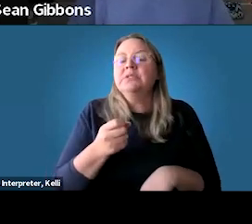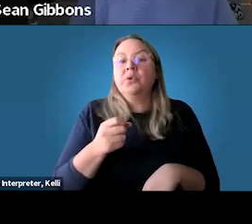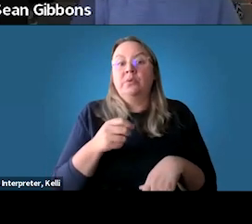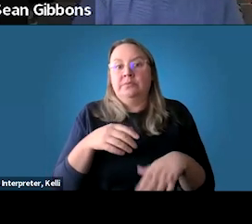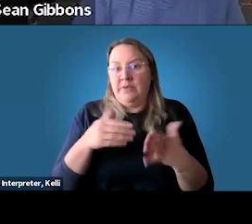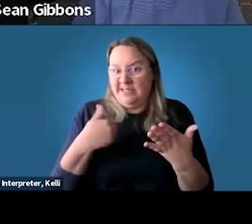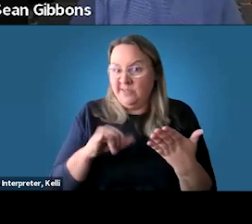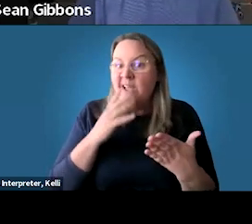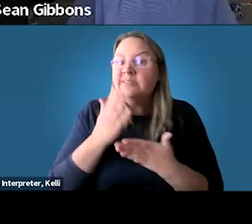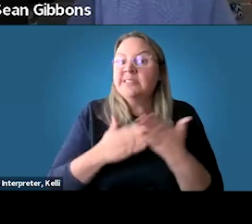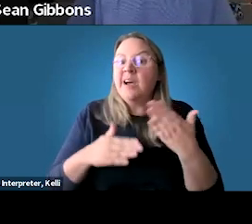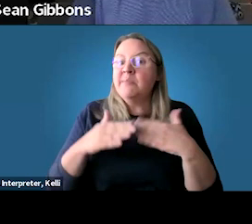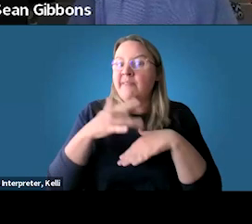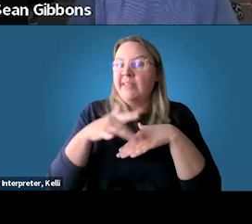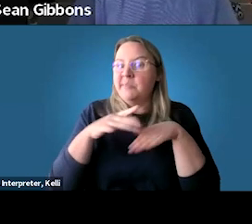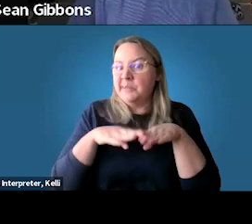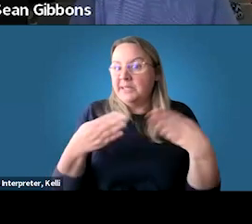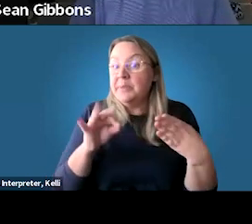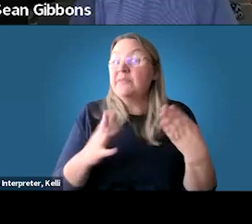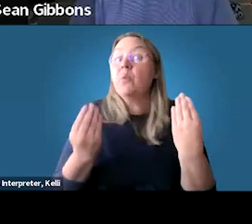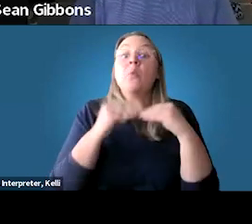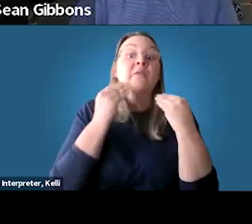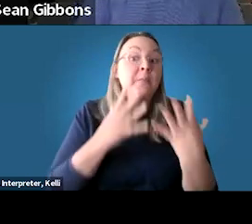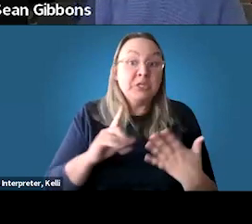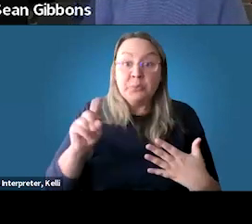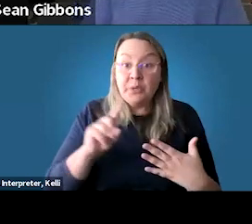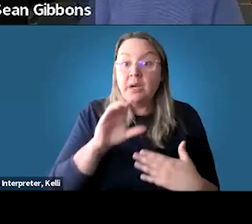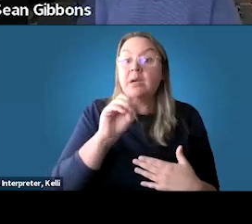because we still have some seats to sell. But if you want more information, you're going to go to